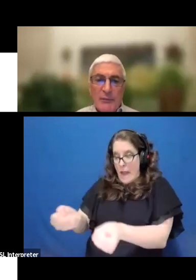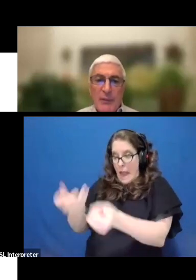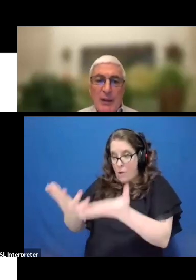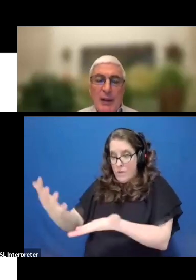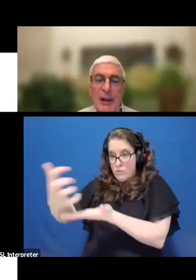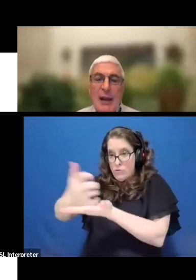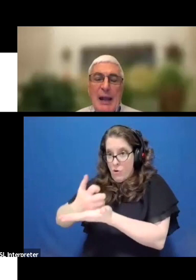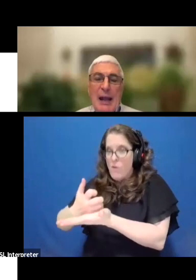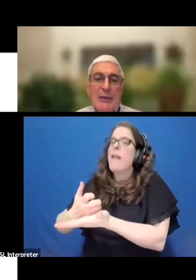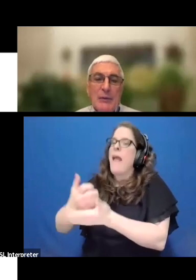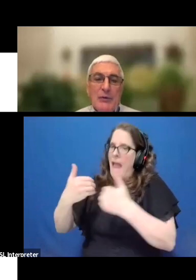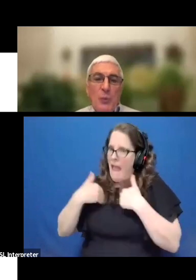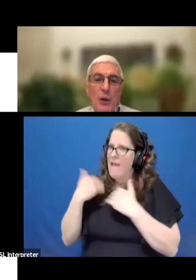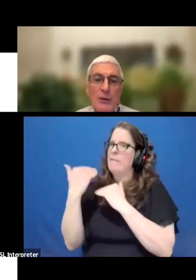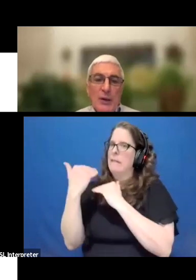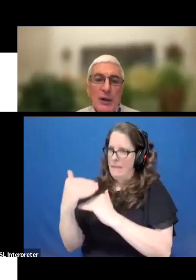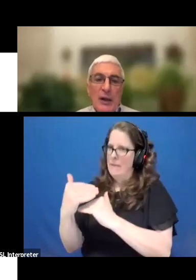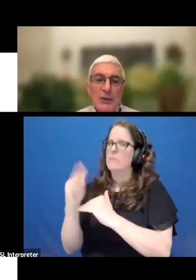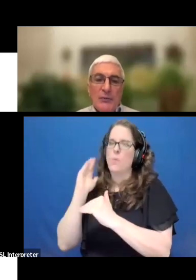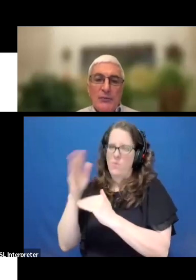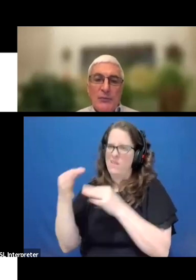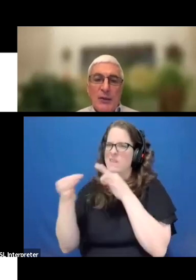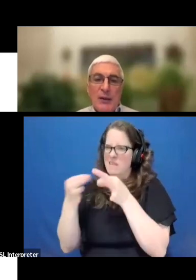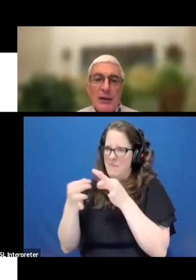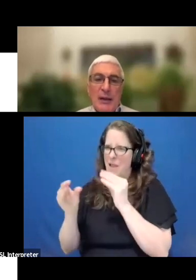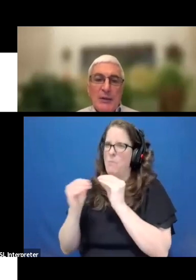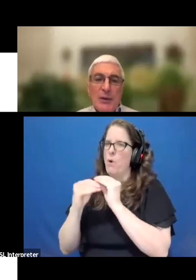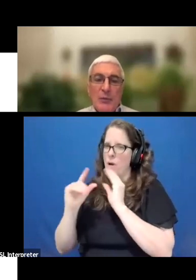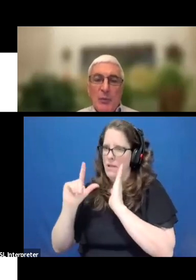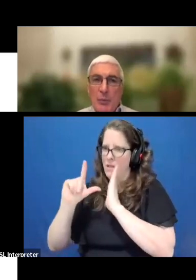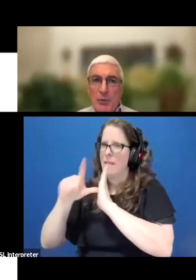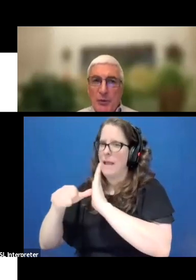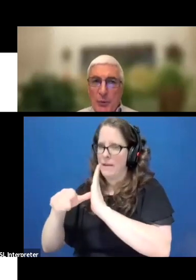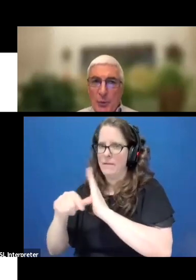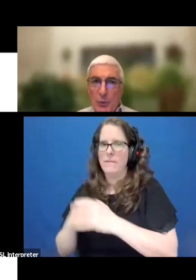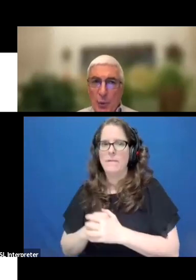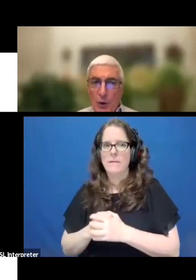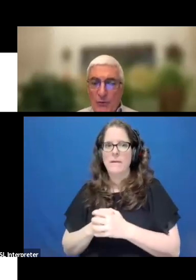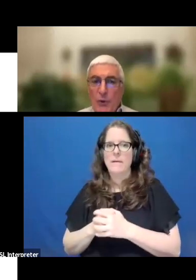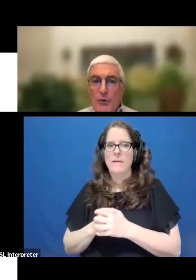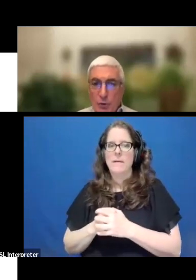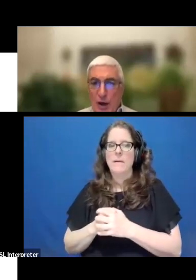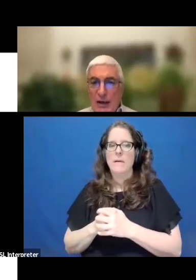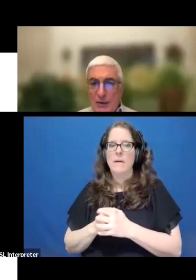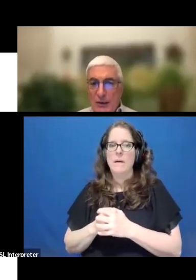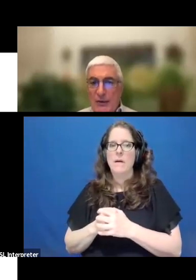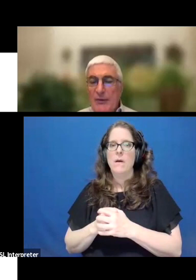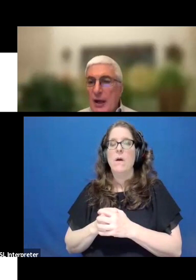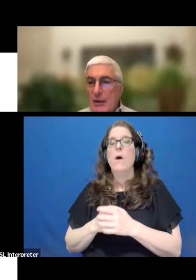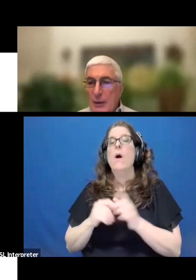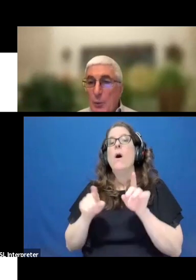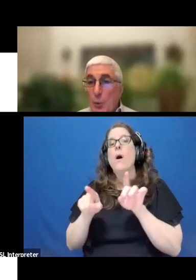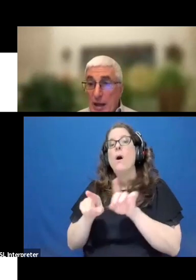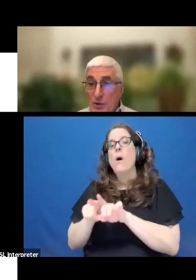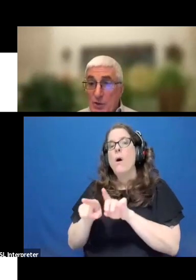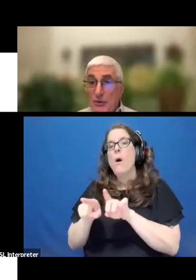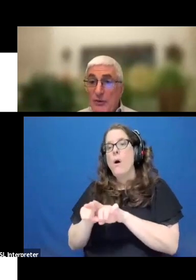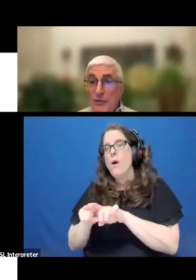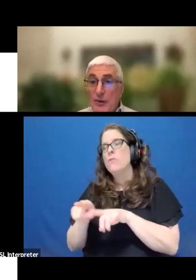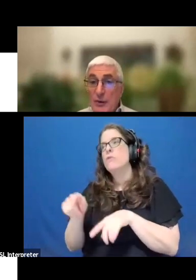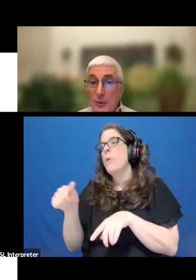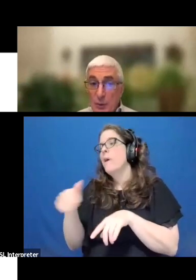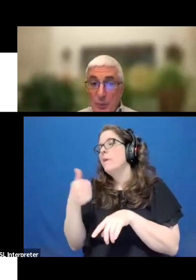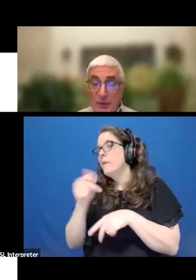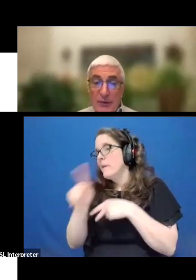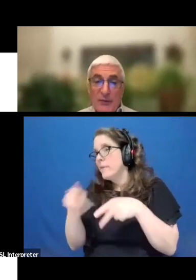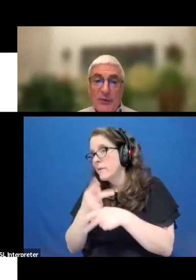evening. And there is one kind of income that people don't work for directly, that's not like